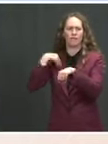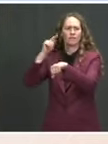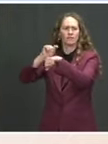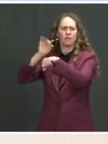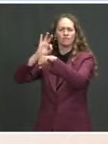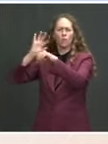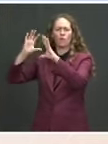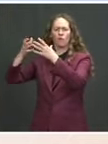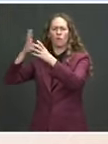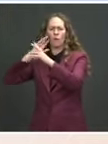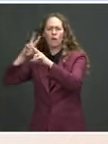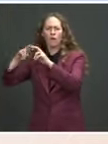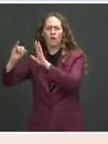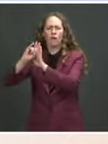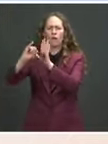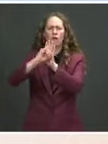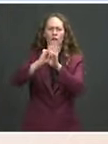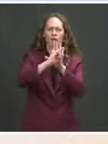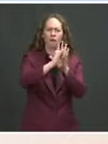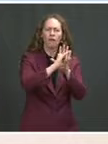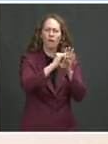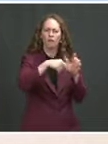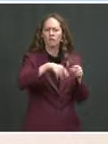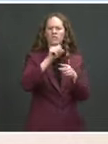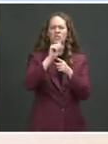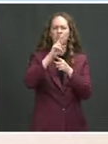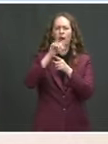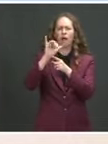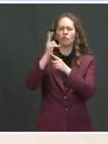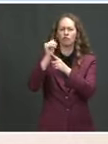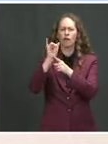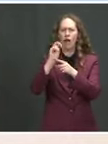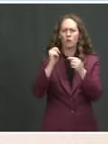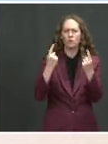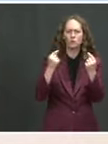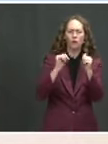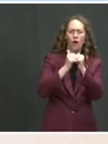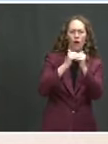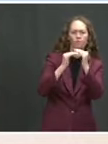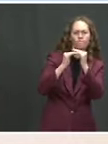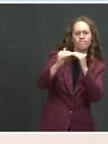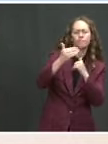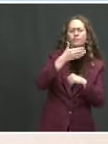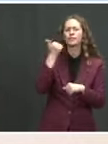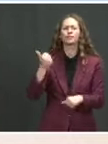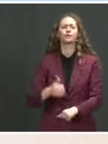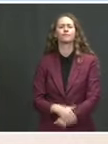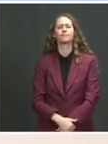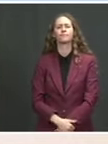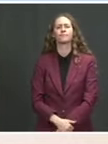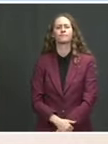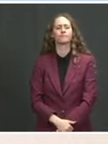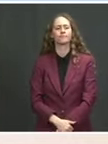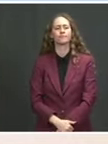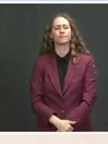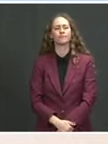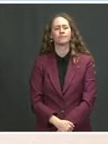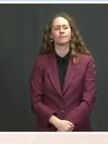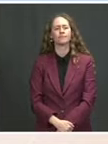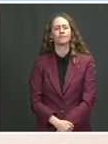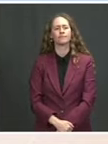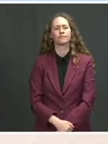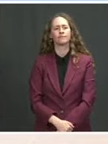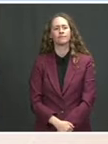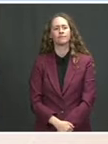The disruption task force, are you all going to be looking at ransomware attacks? And how will you deal with it